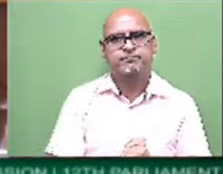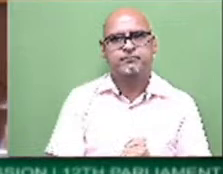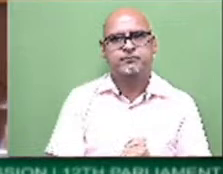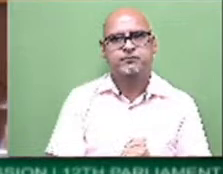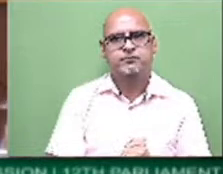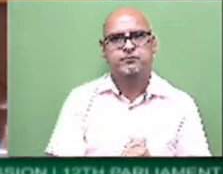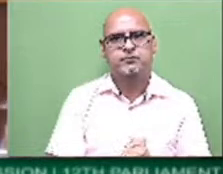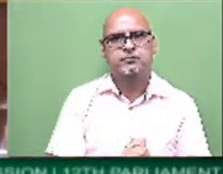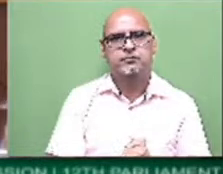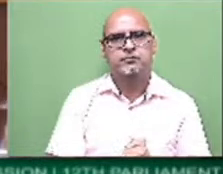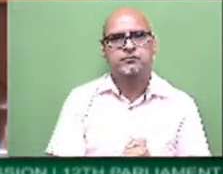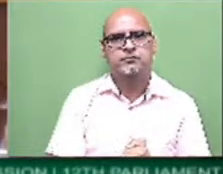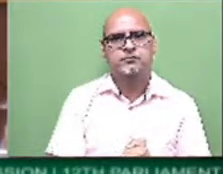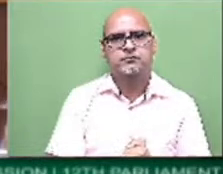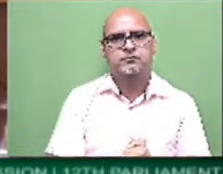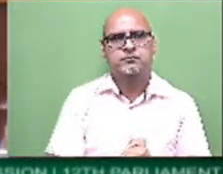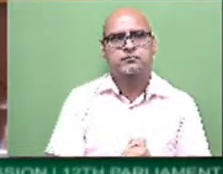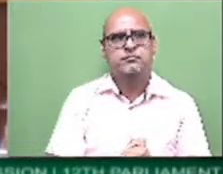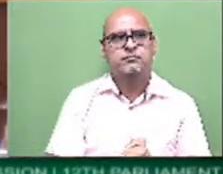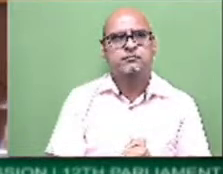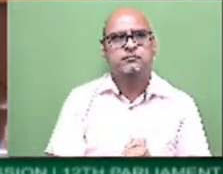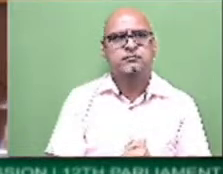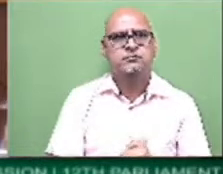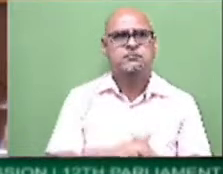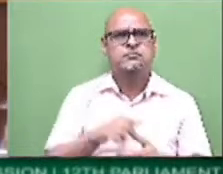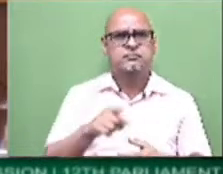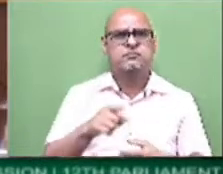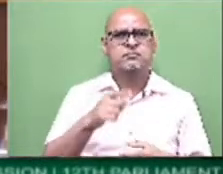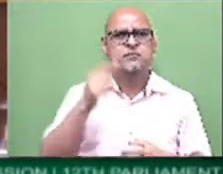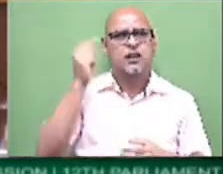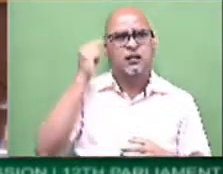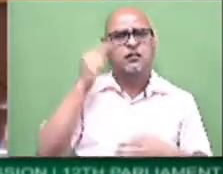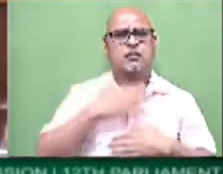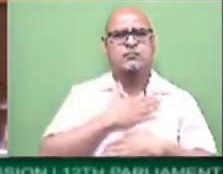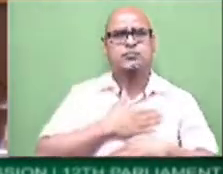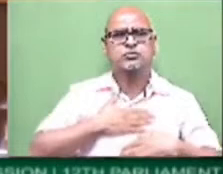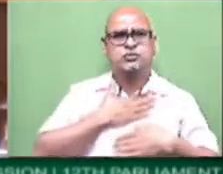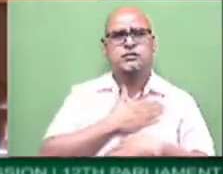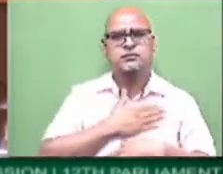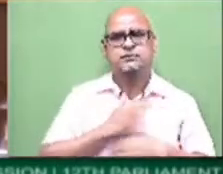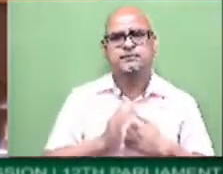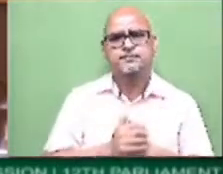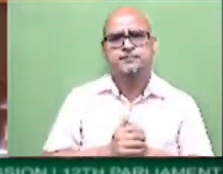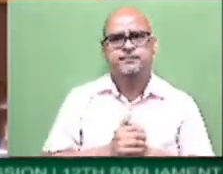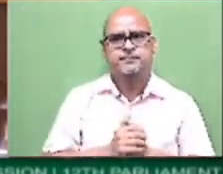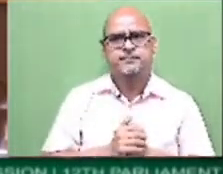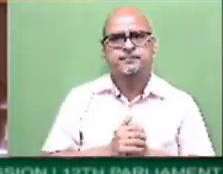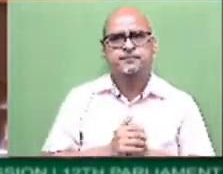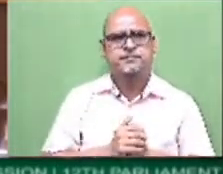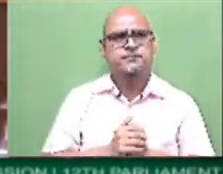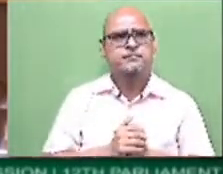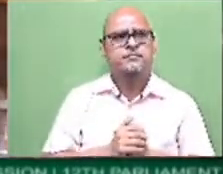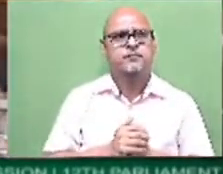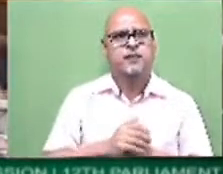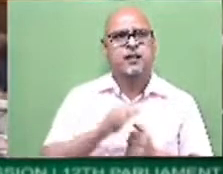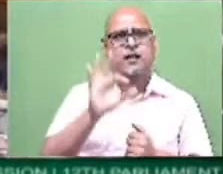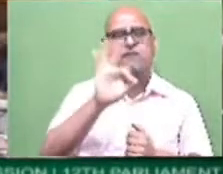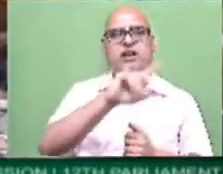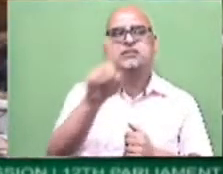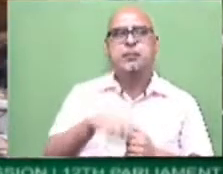will appreciate where he is given a couple more days. The member for Faizabad.